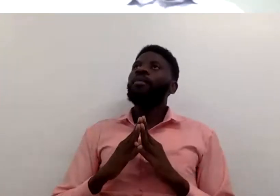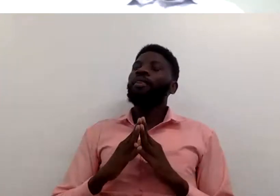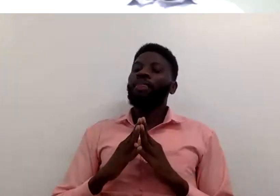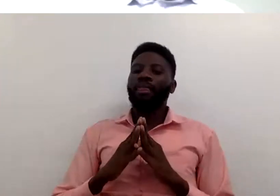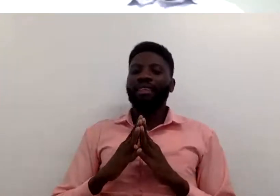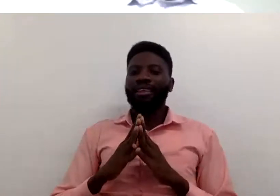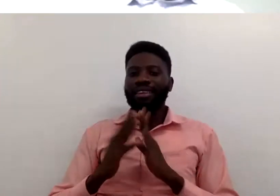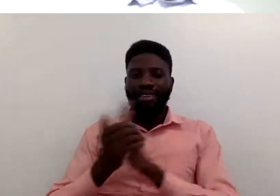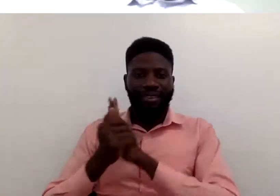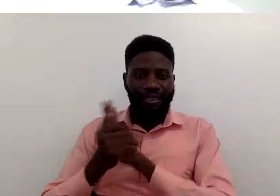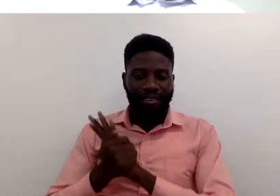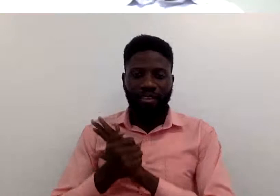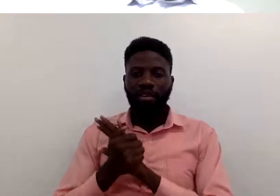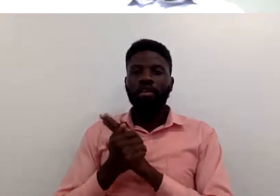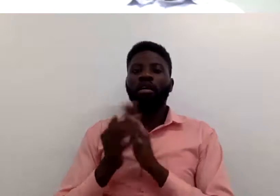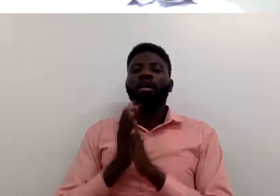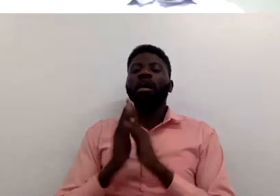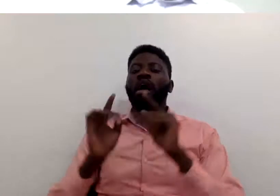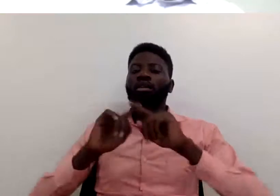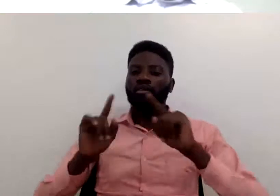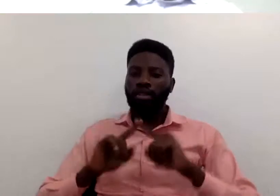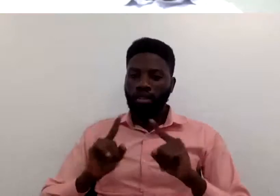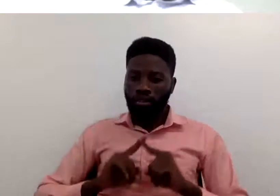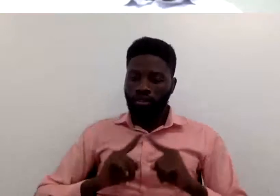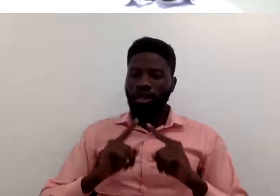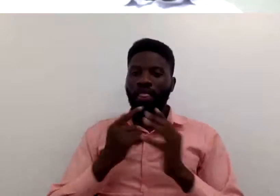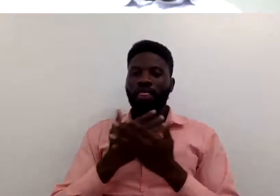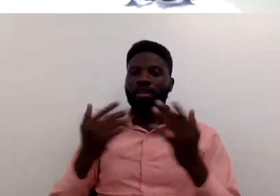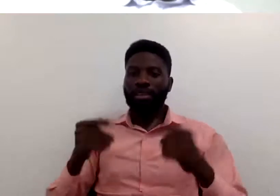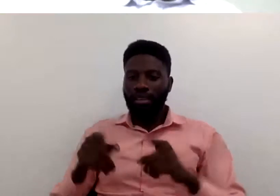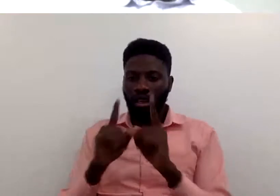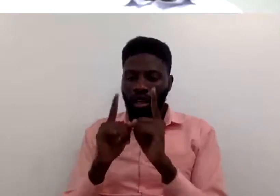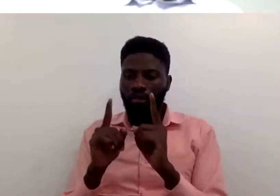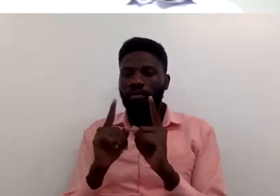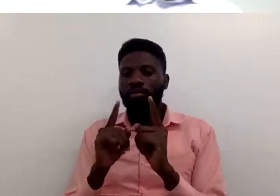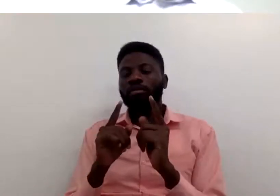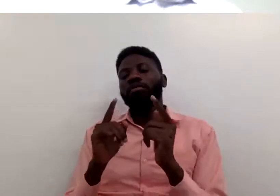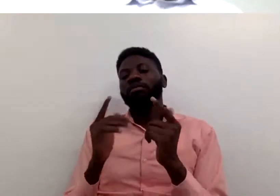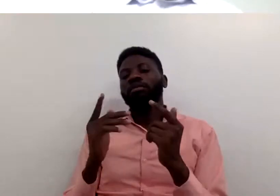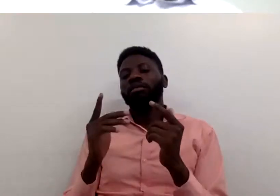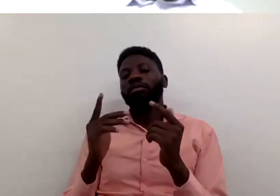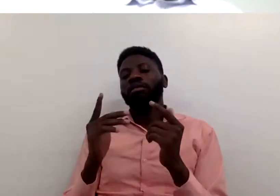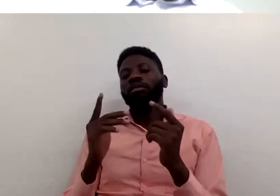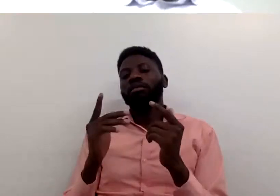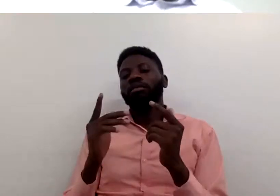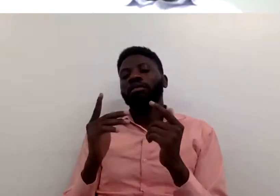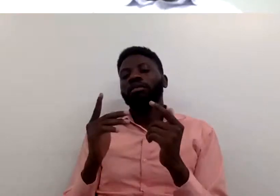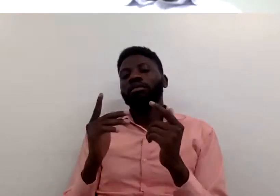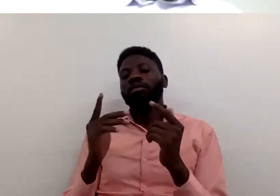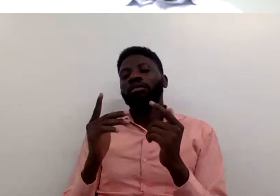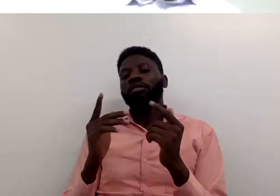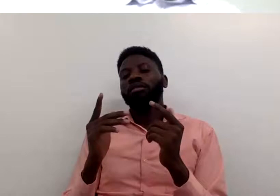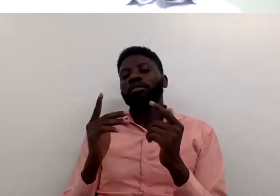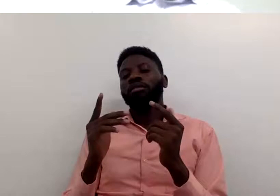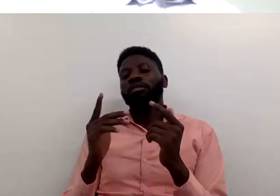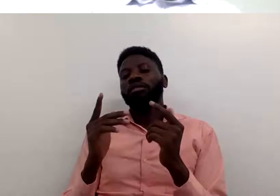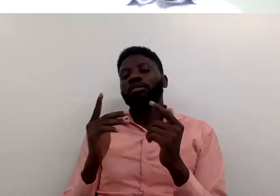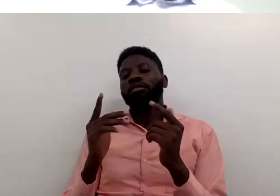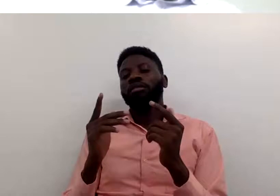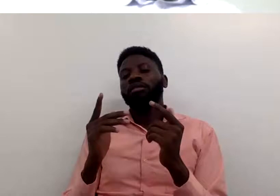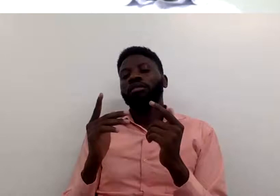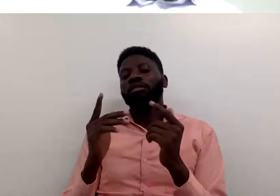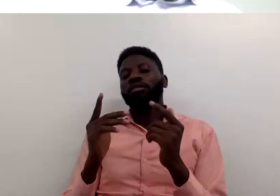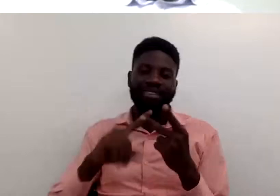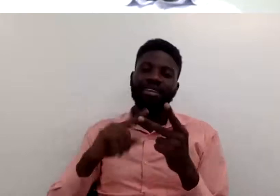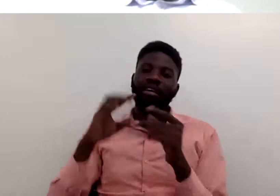capabilities and different things that they provide to an organization, be it gender, be it disability, be it different